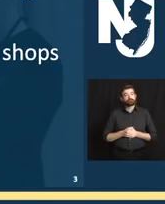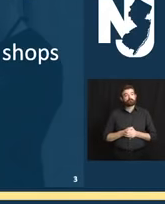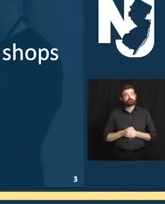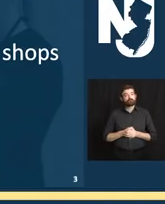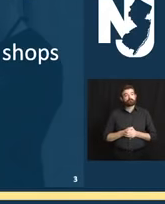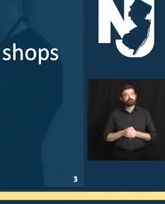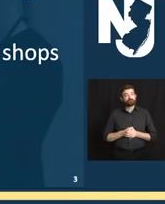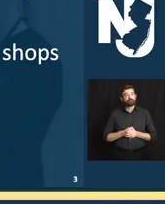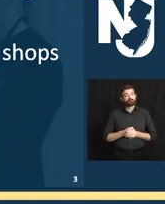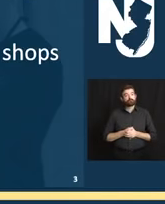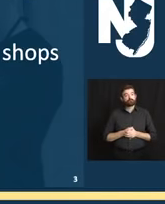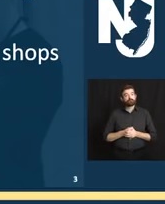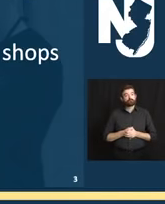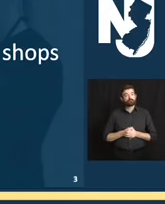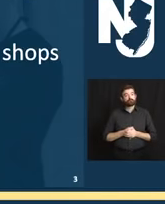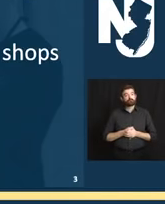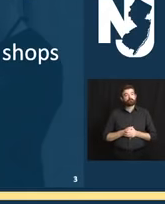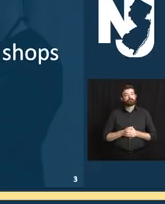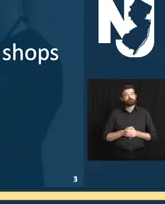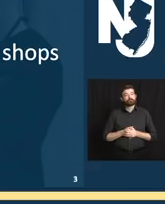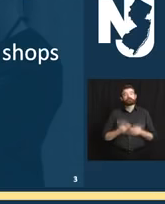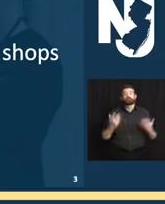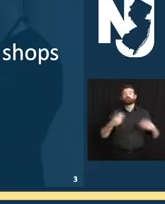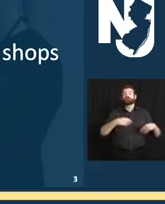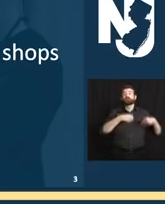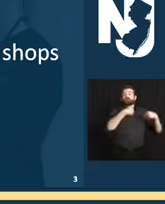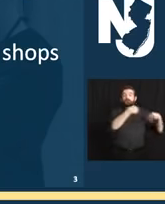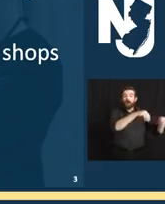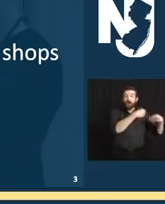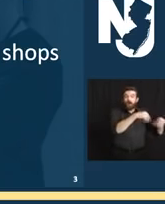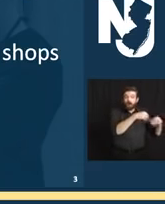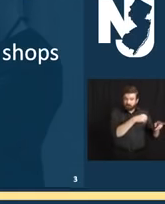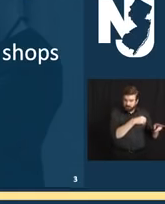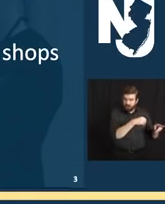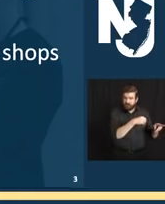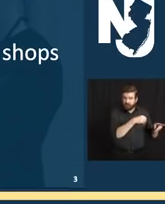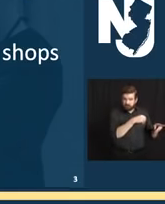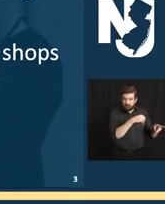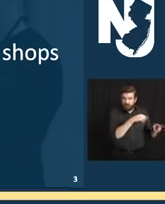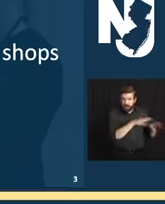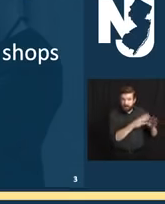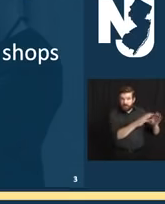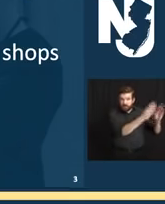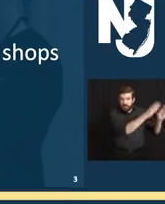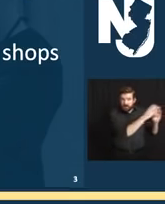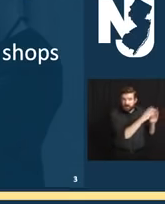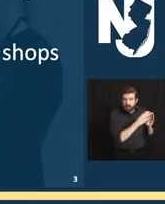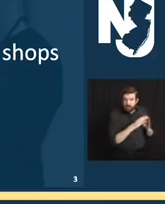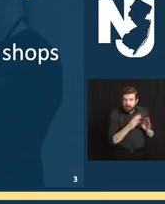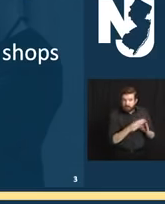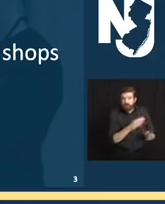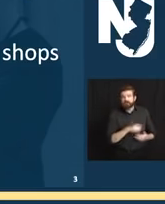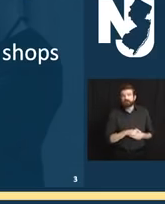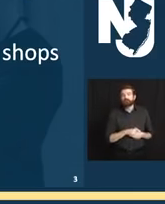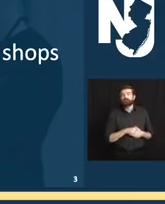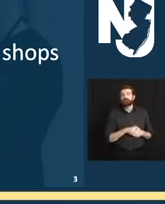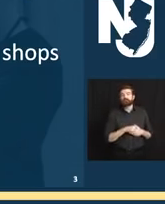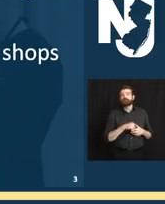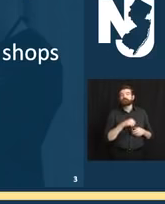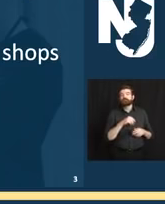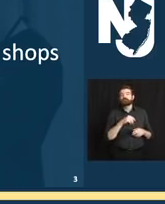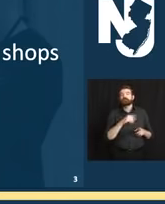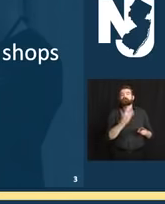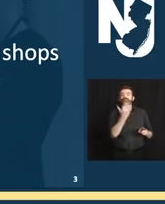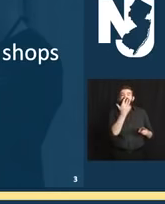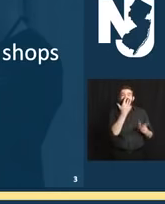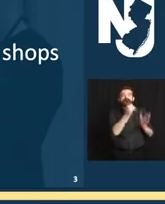opened up elective surgeries that are inside. We've opened up all retail. But this is going to be, the salons and